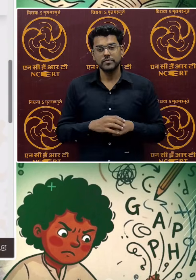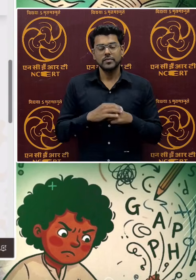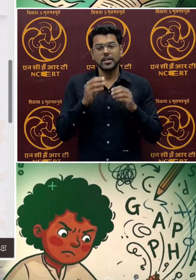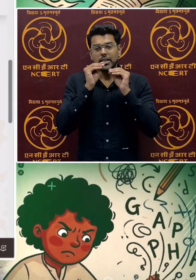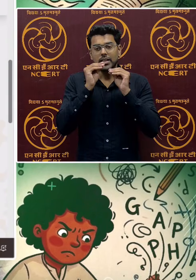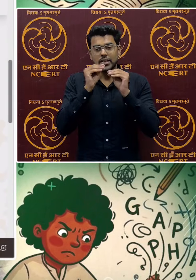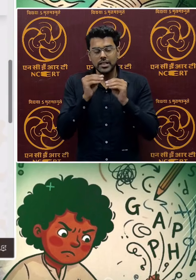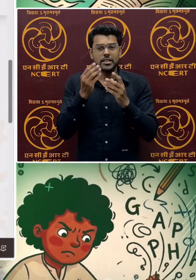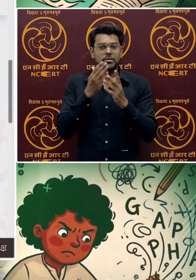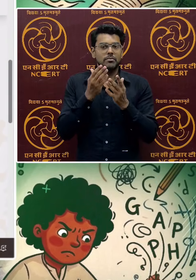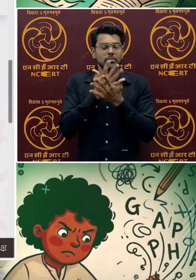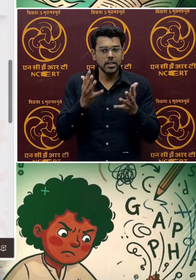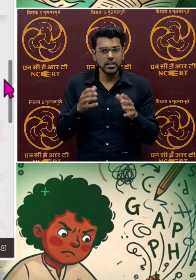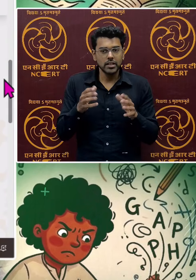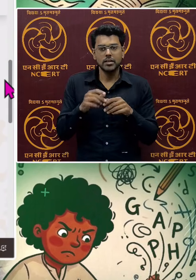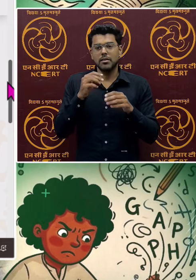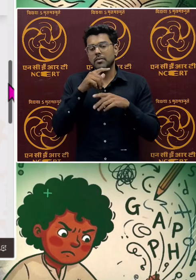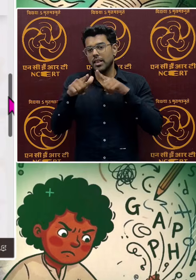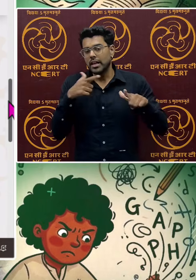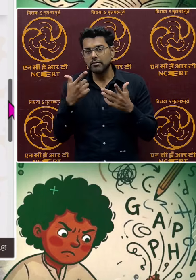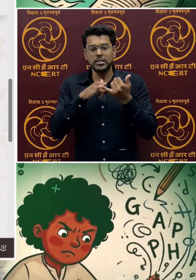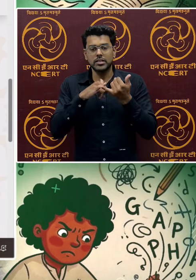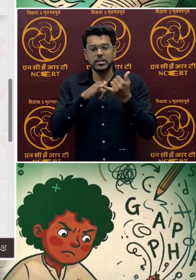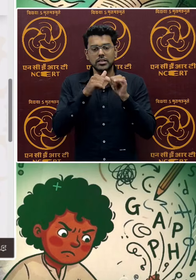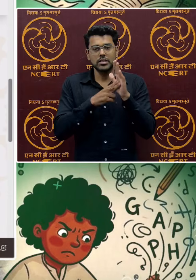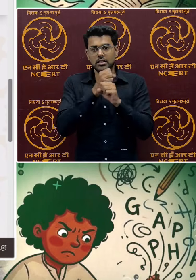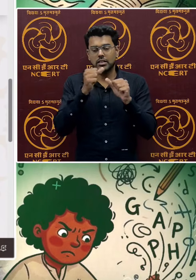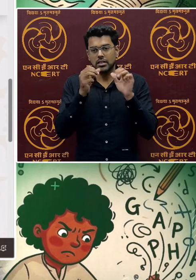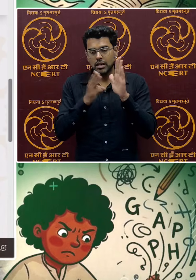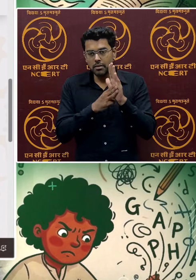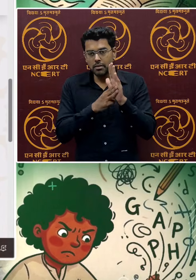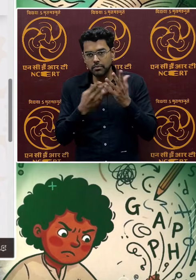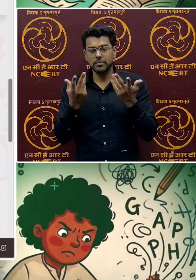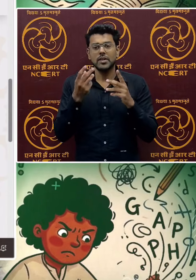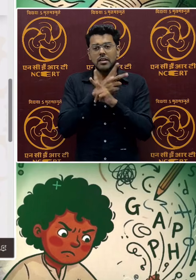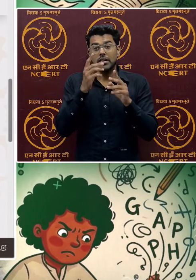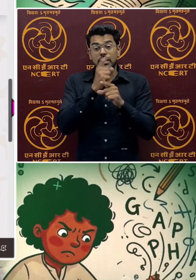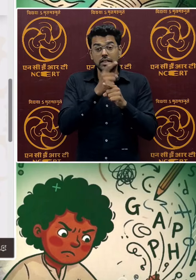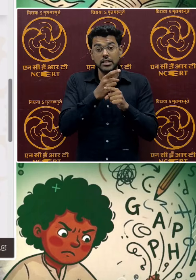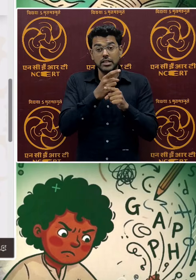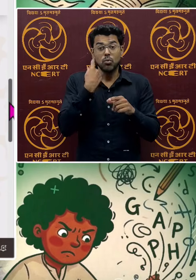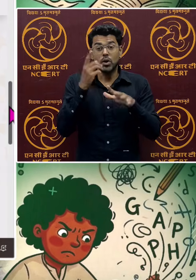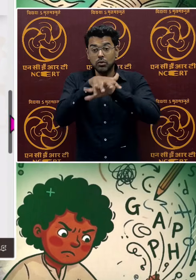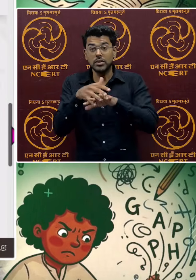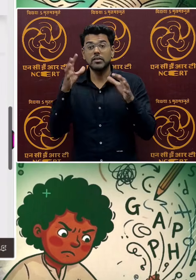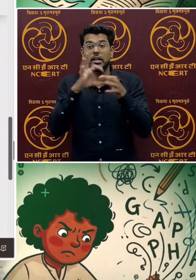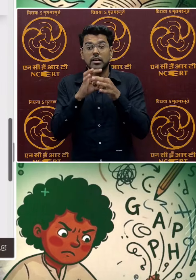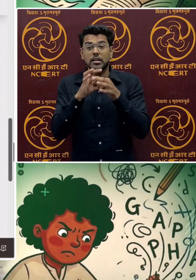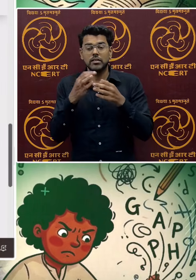other aids. Bhasha Sangam is there, Priya, the accessibility warrior. We have teacher support material on inclusive education. We have a